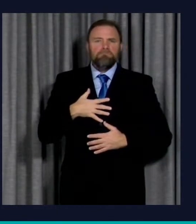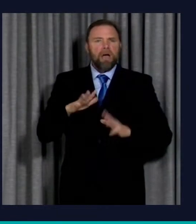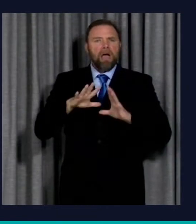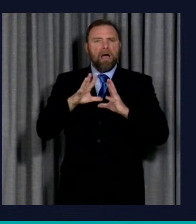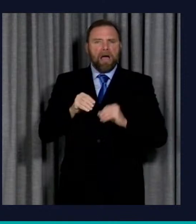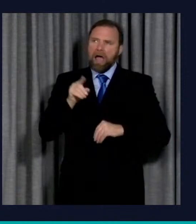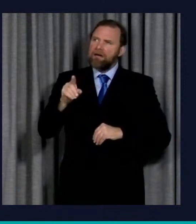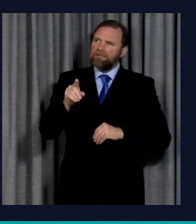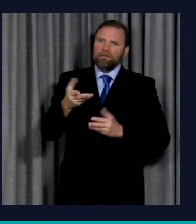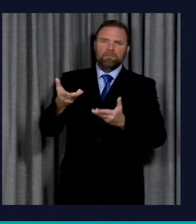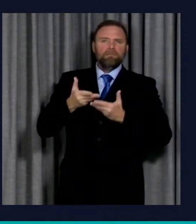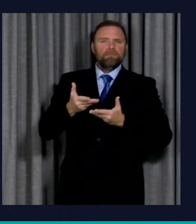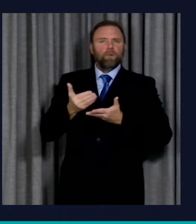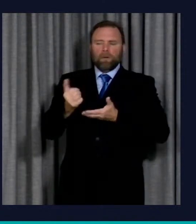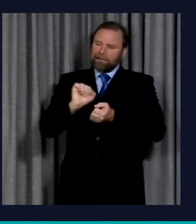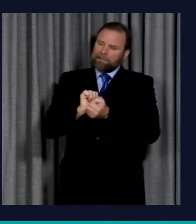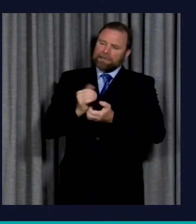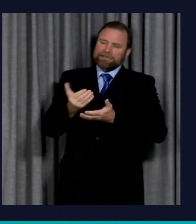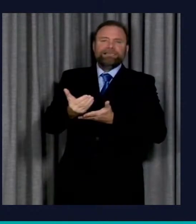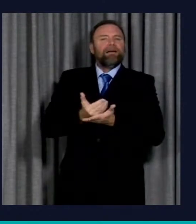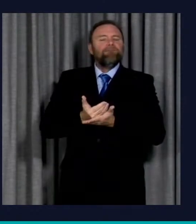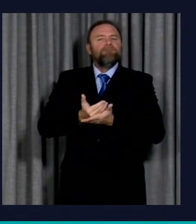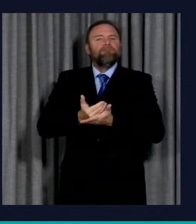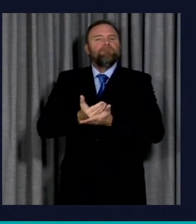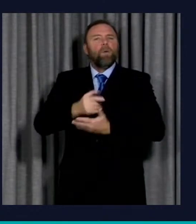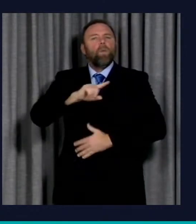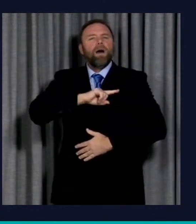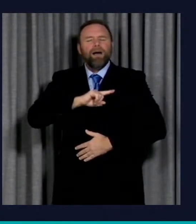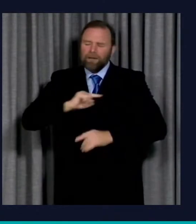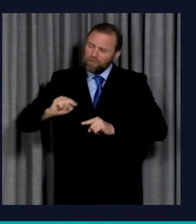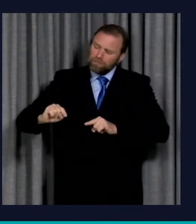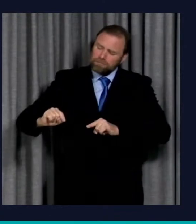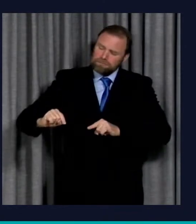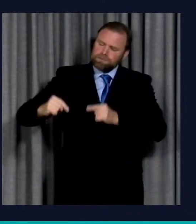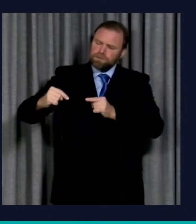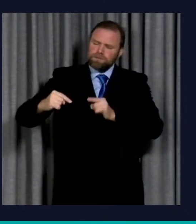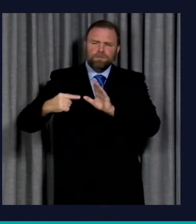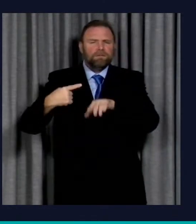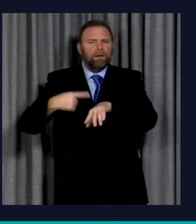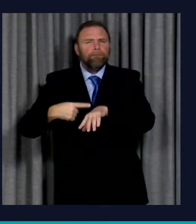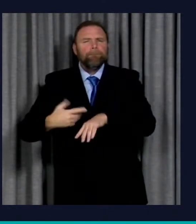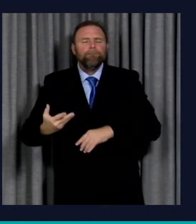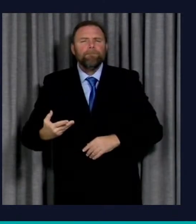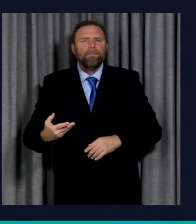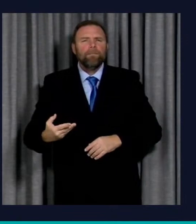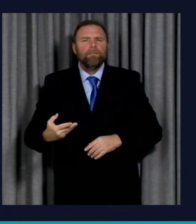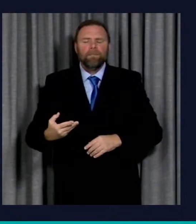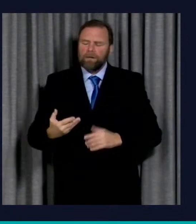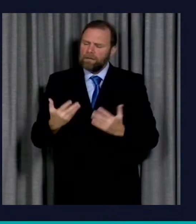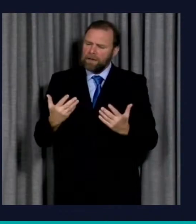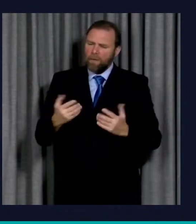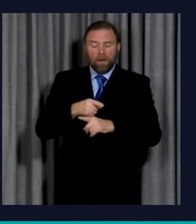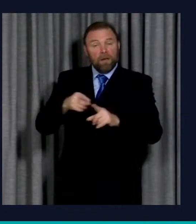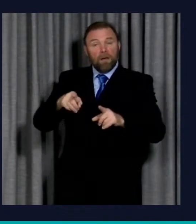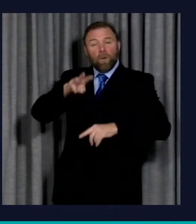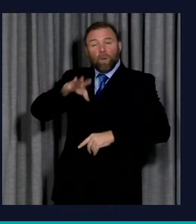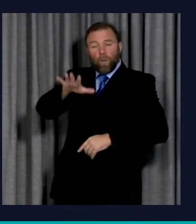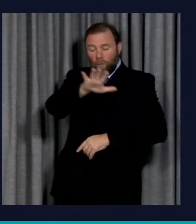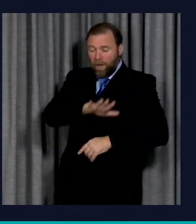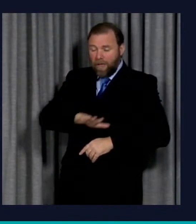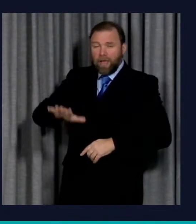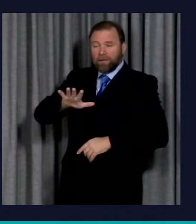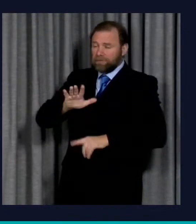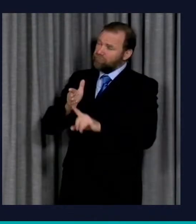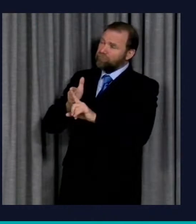to keep them safe at a very challenging time. I think they will recognise that they have a